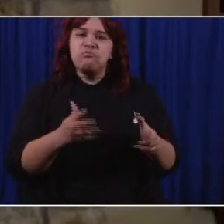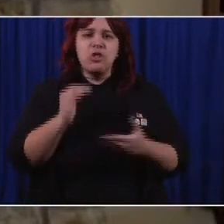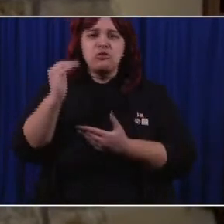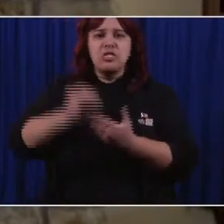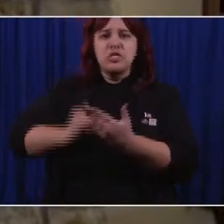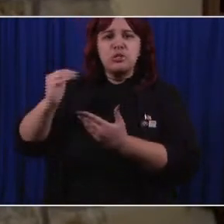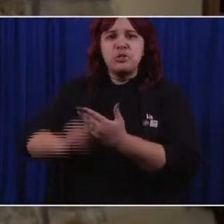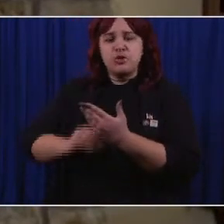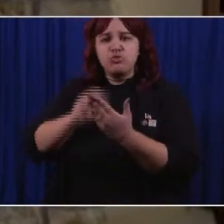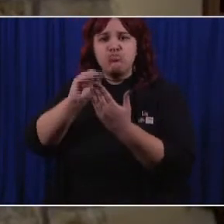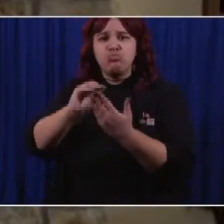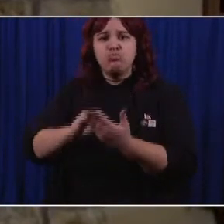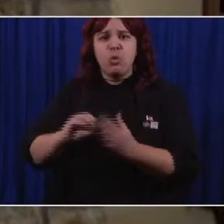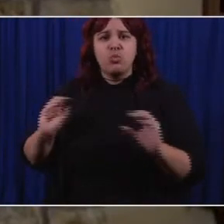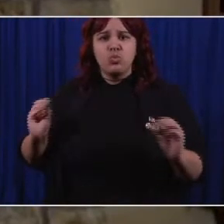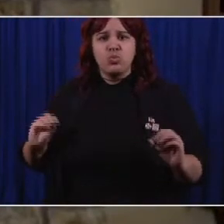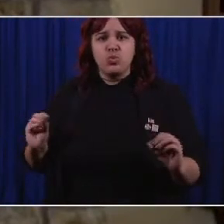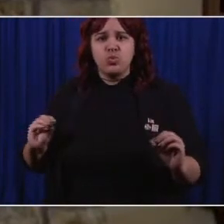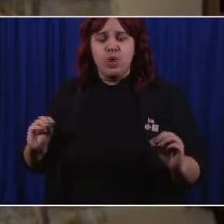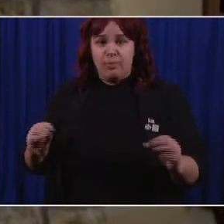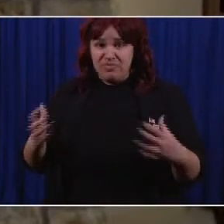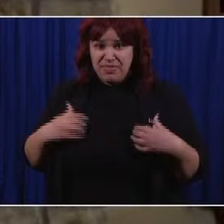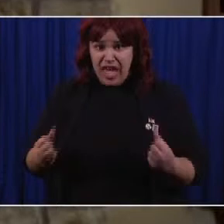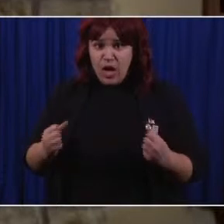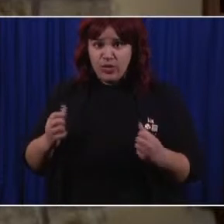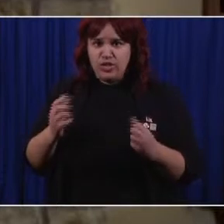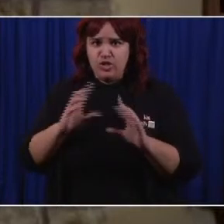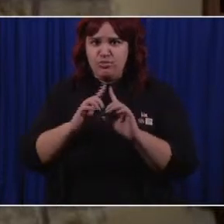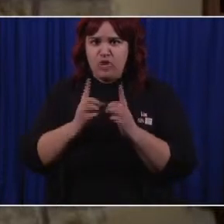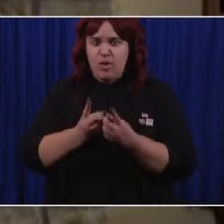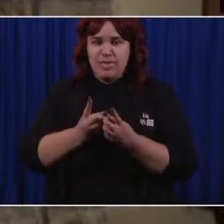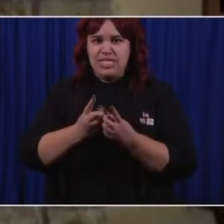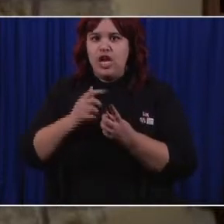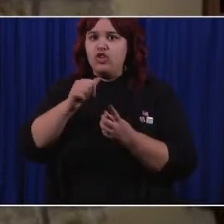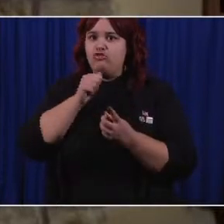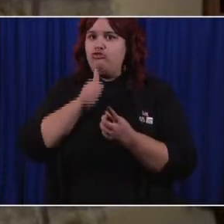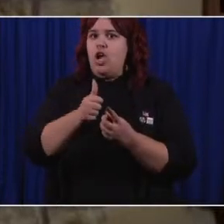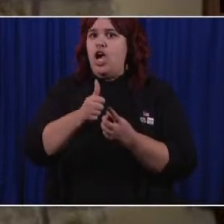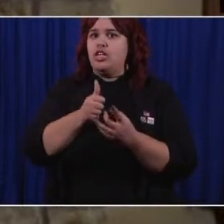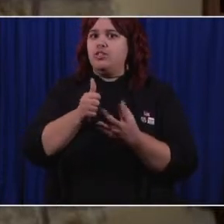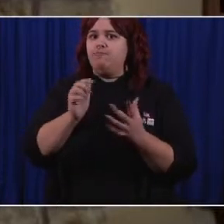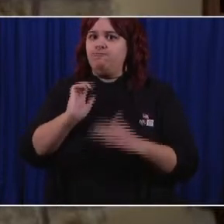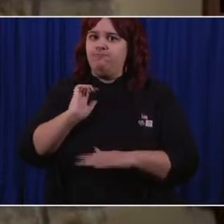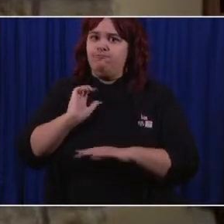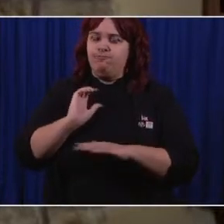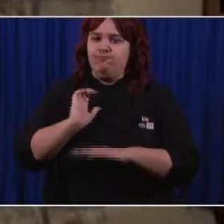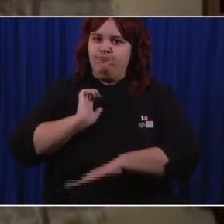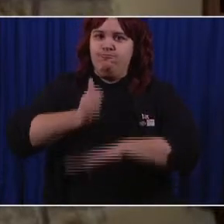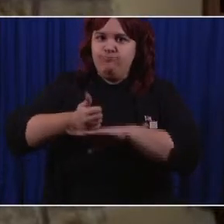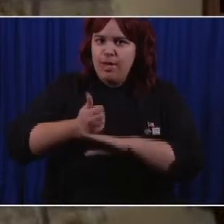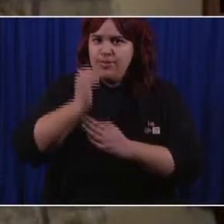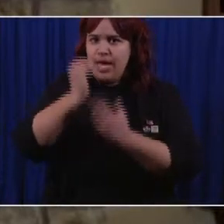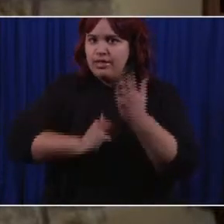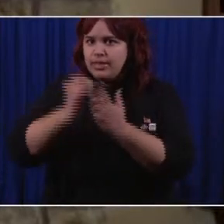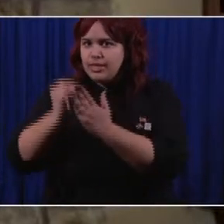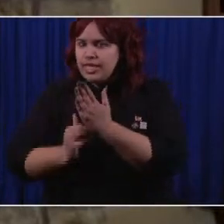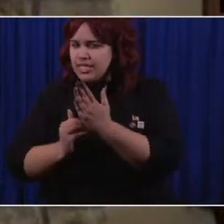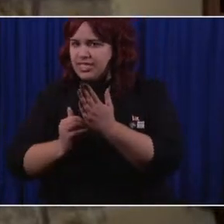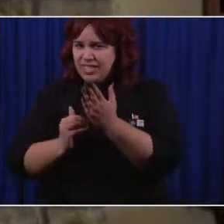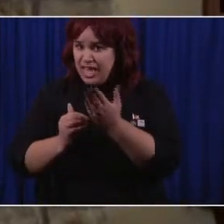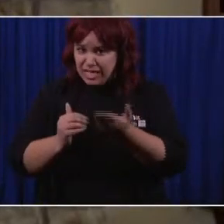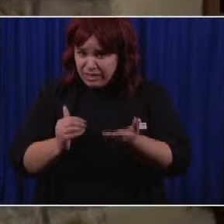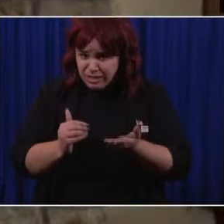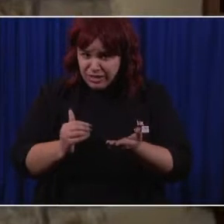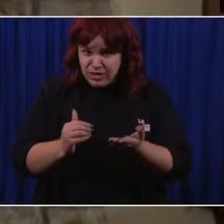process. Are you concerned about this? Will the state be providing guidance to health departments to make sure these no waste lists operate